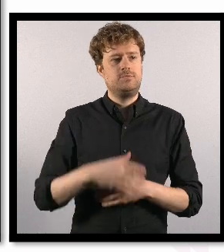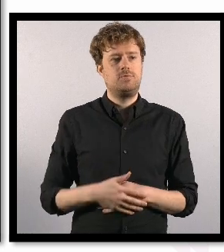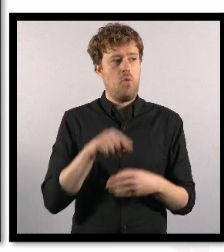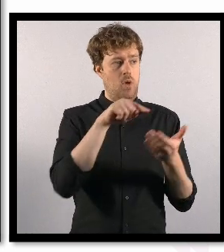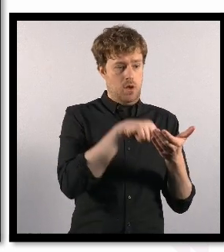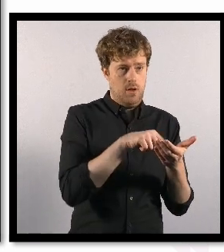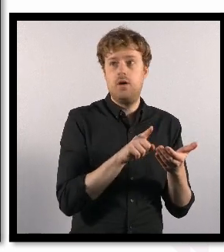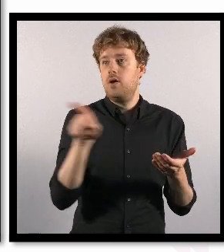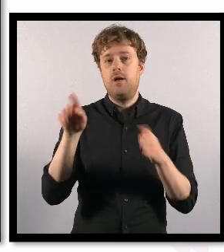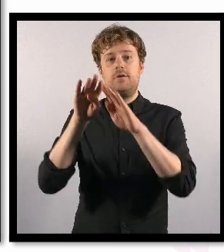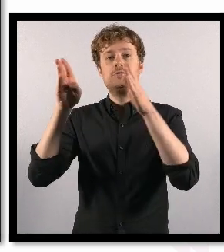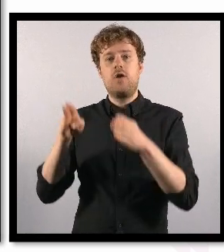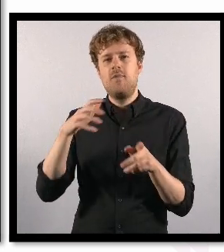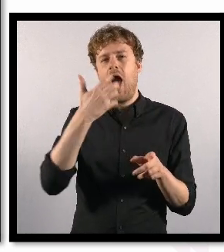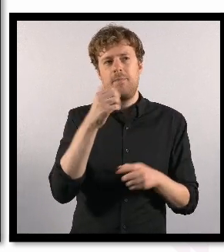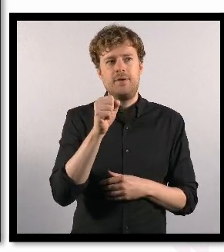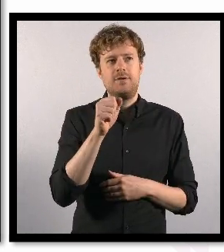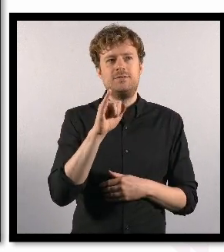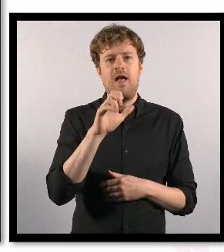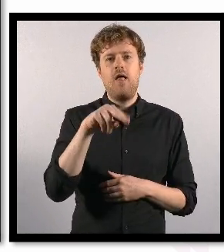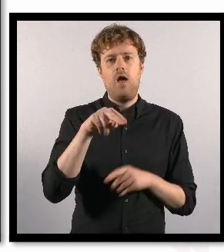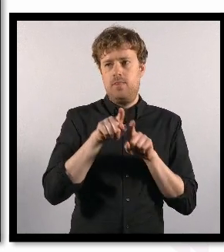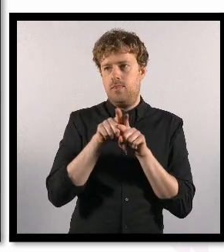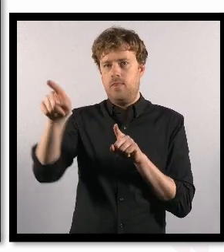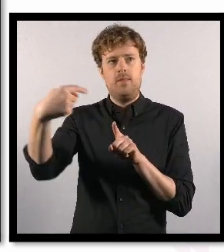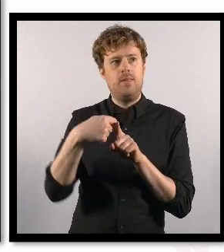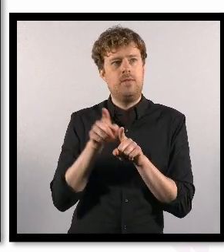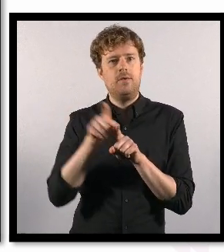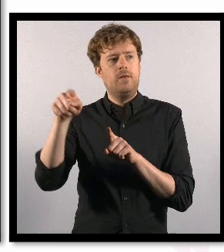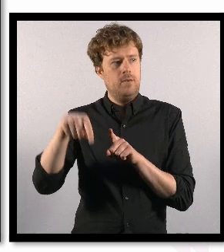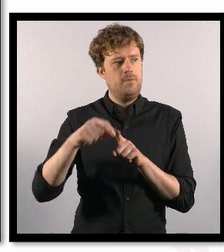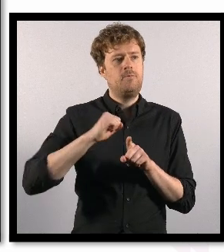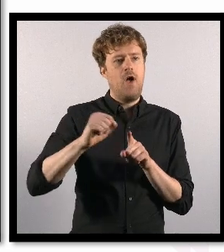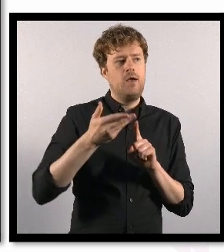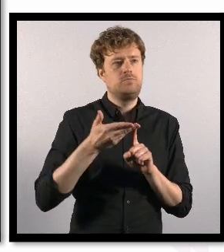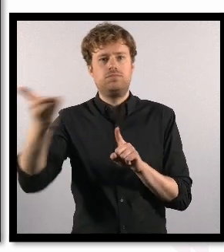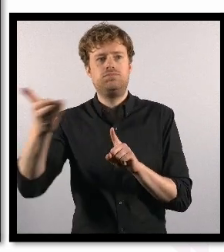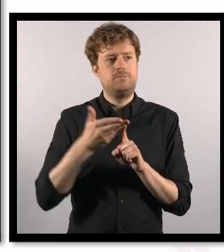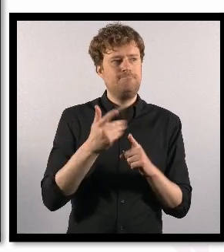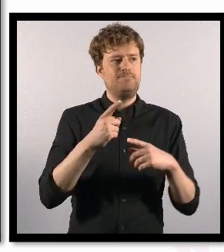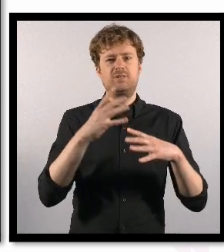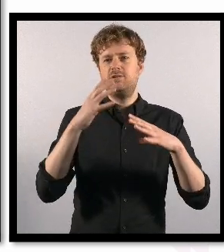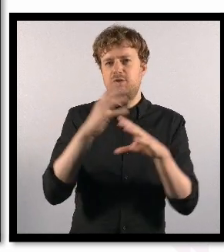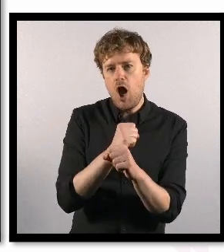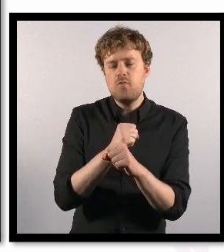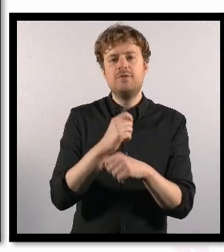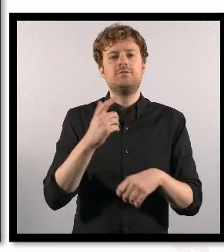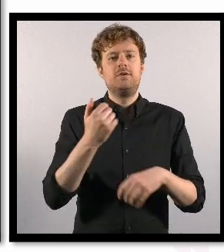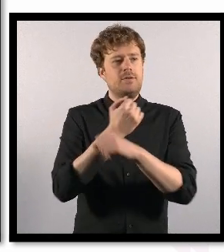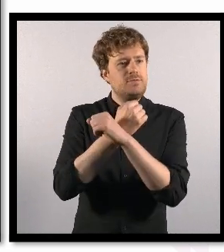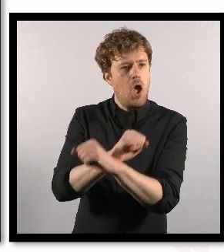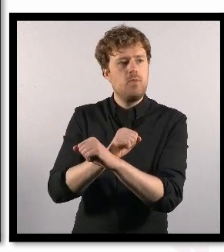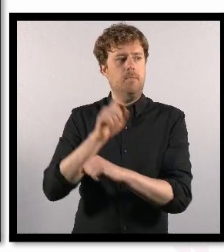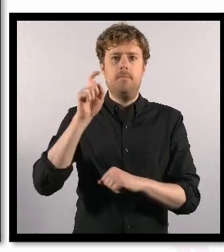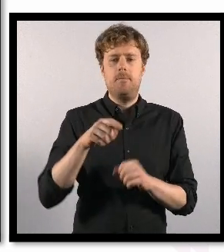the user device and routed using gRPC to the PCC gateway all the way to Apple Silicon machines. And